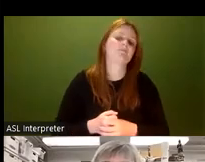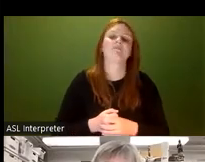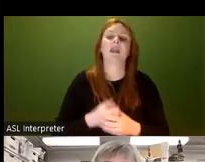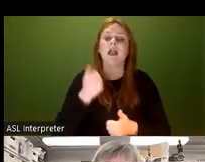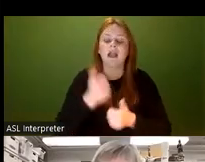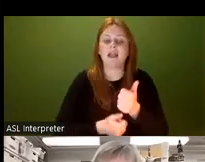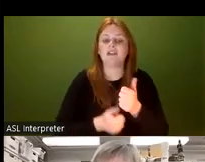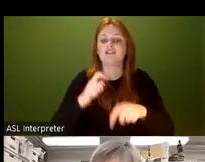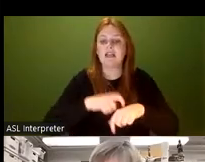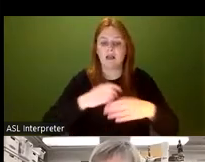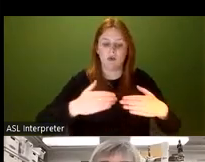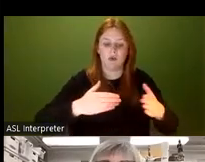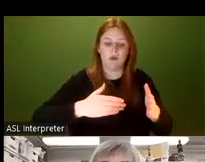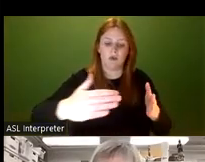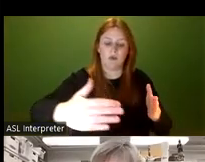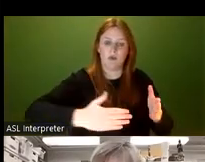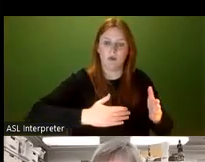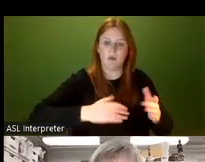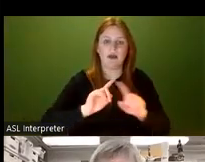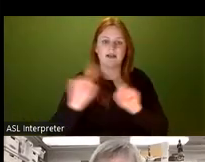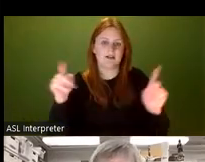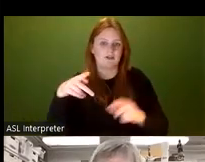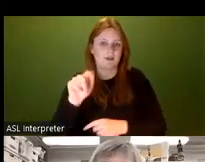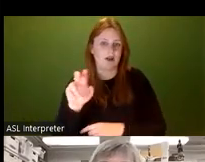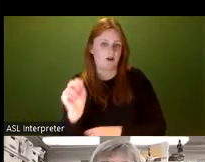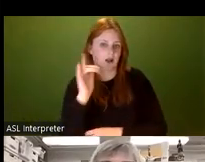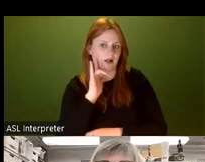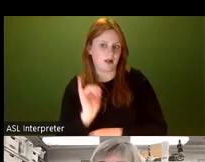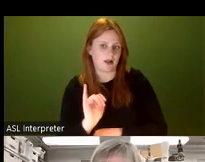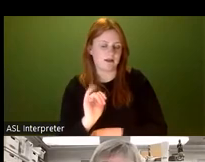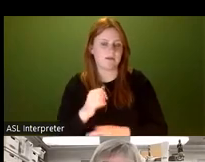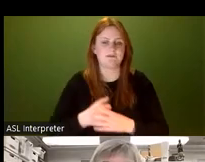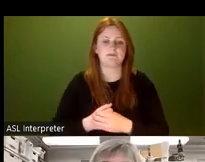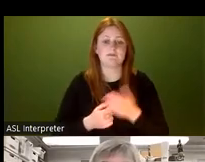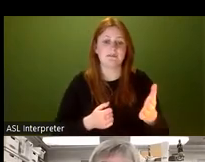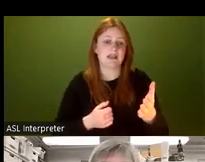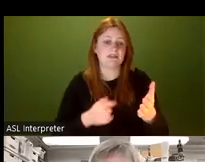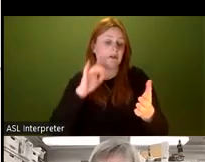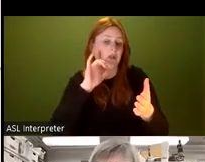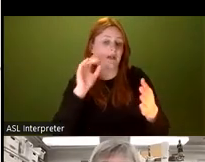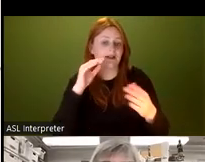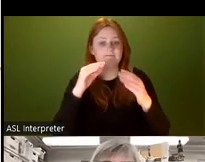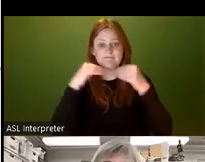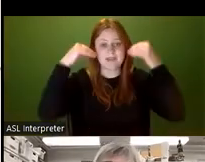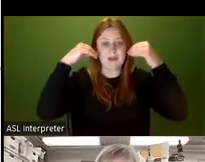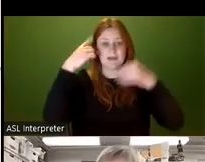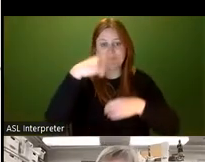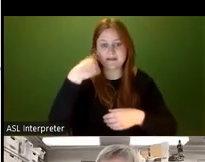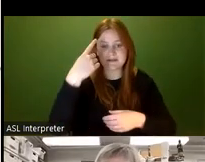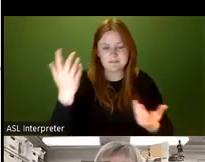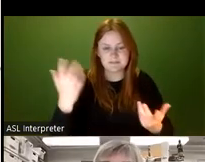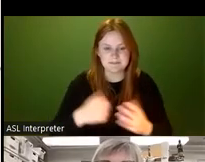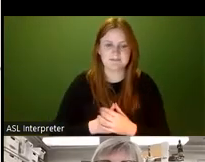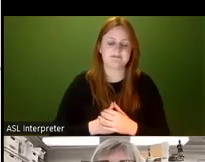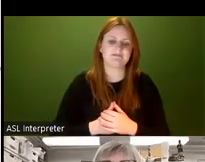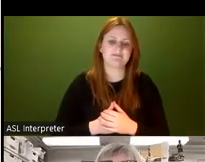get different patterns. In this case, it just happened to make a little happy face as well. And there